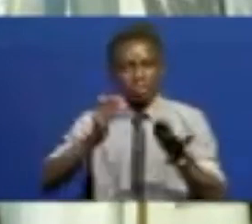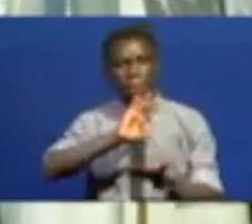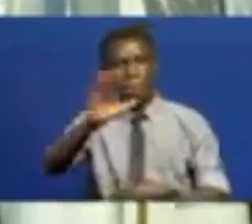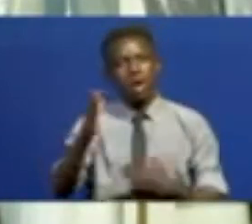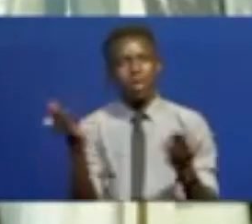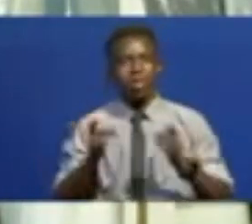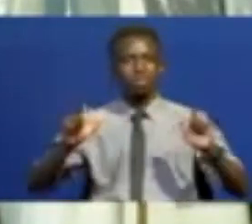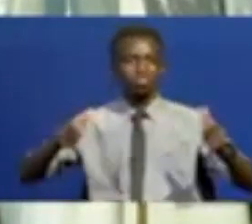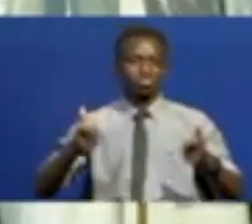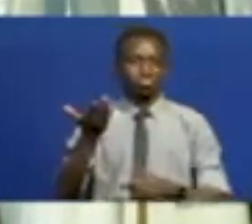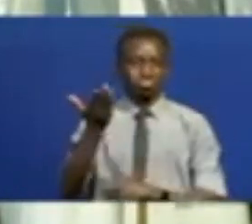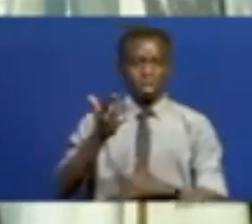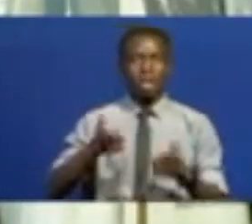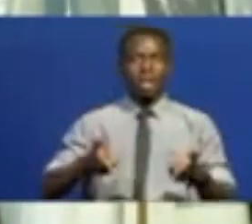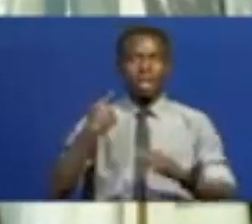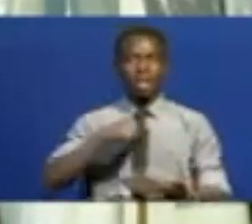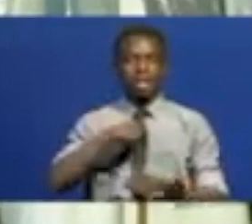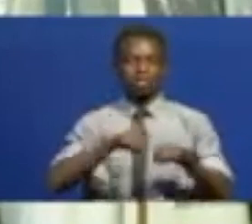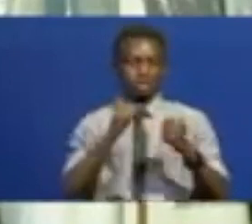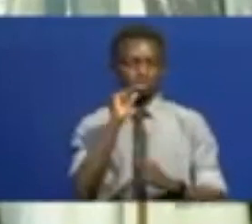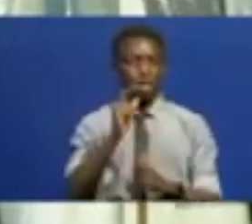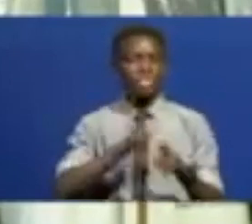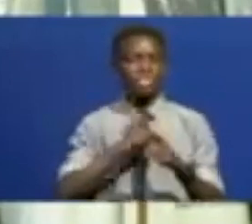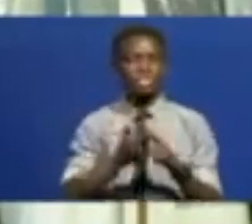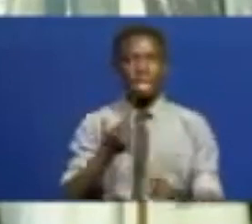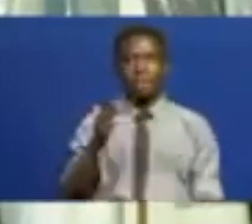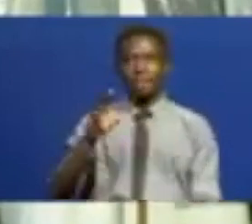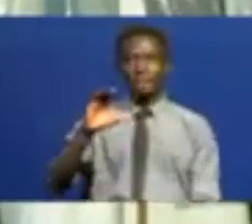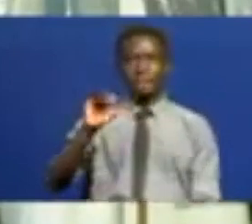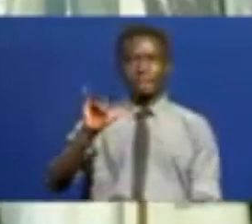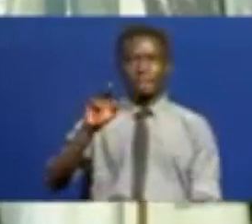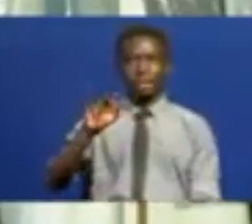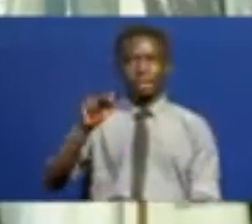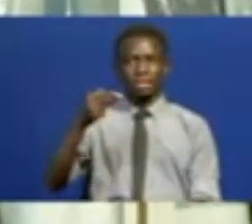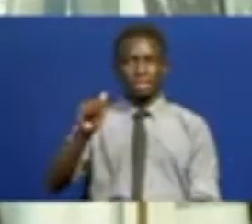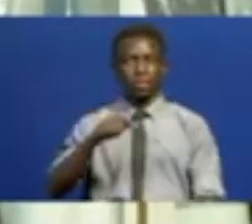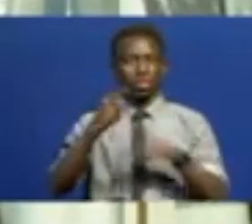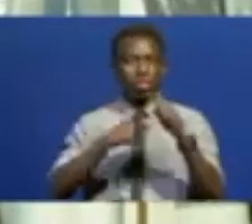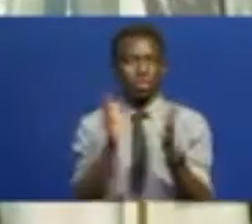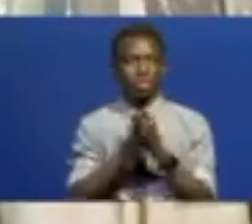before that, let's take this short break. Then my colleague Cynthia Nyamai will continue with the day's bulletin.